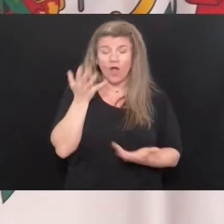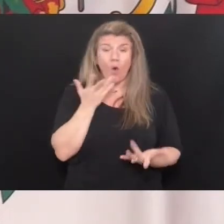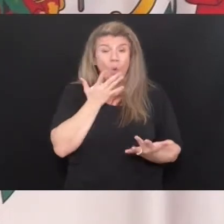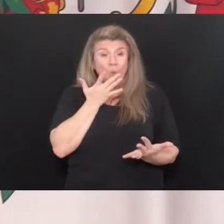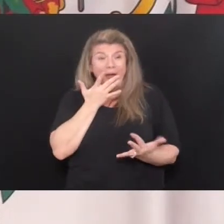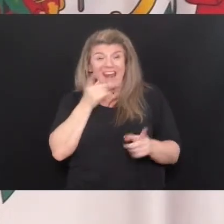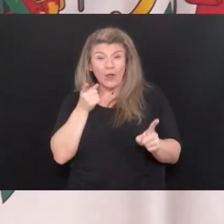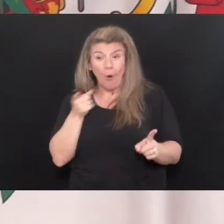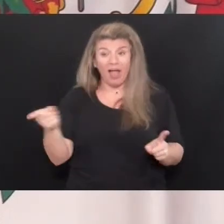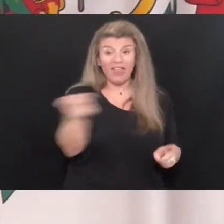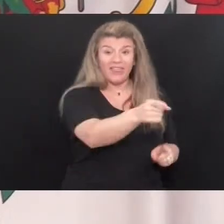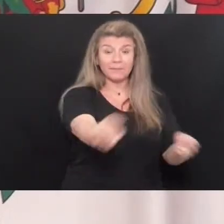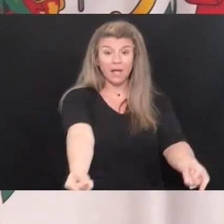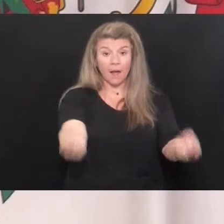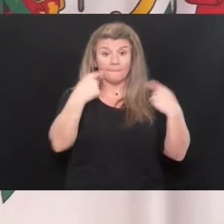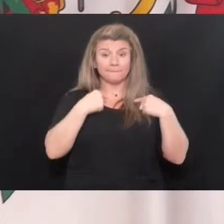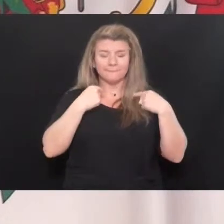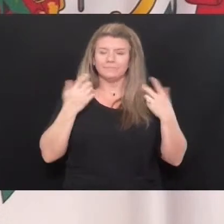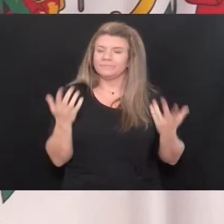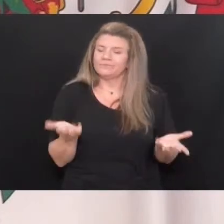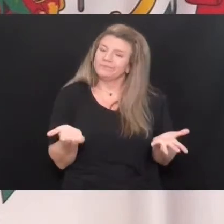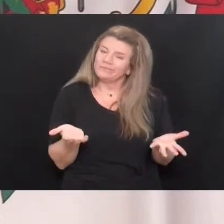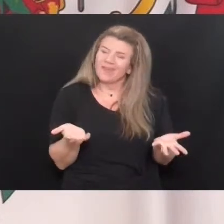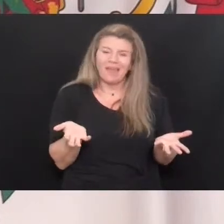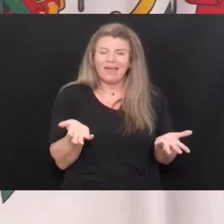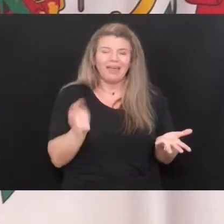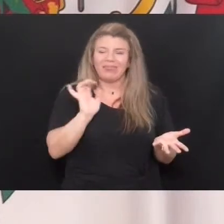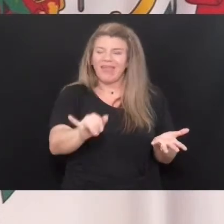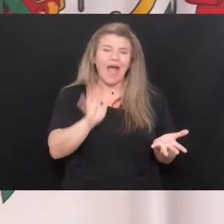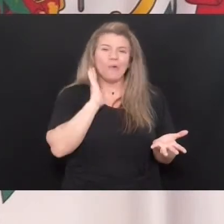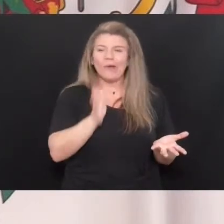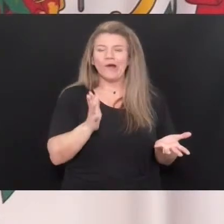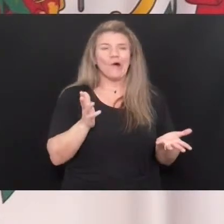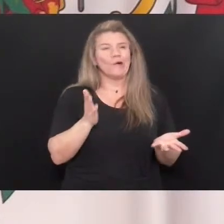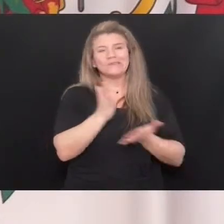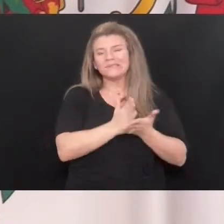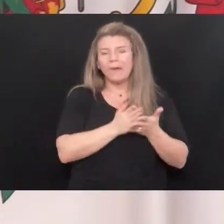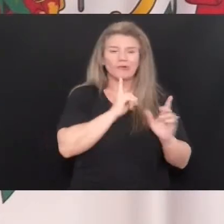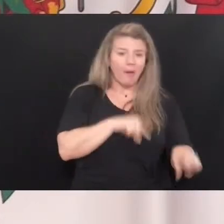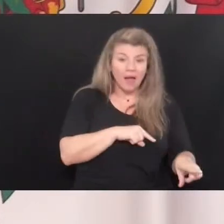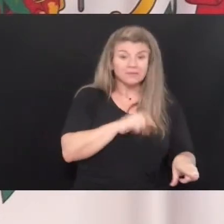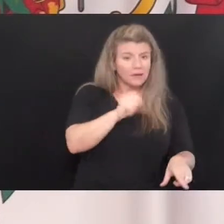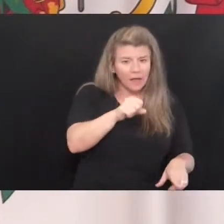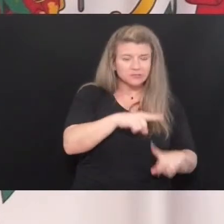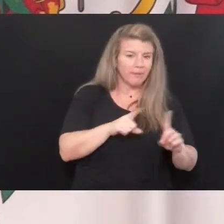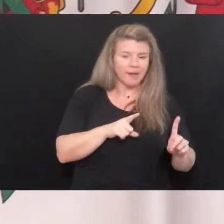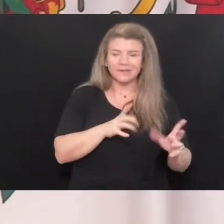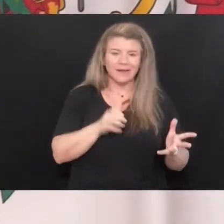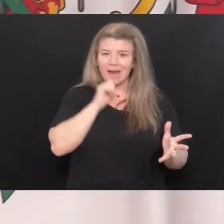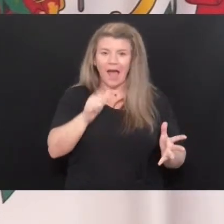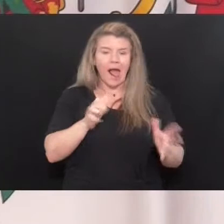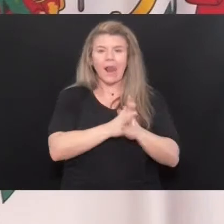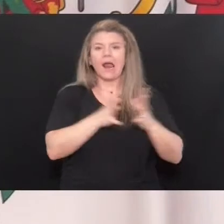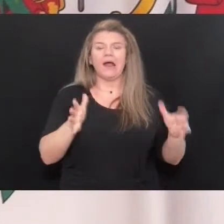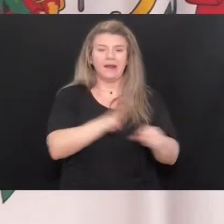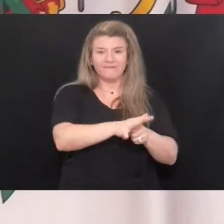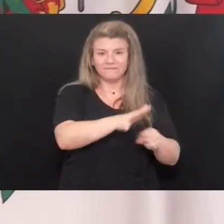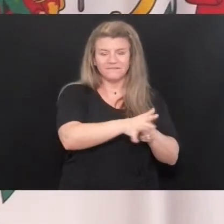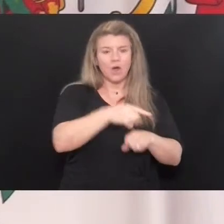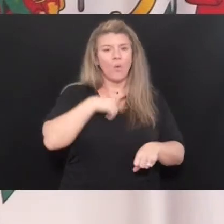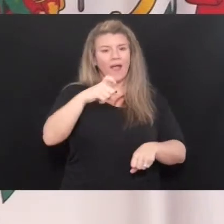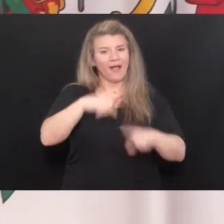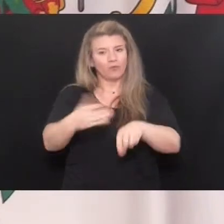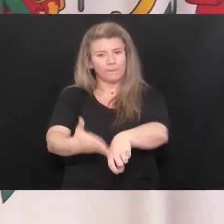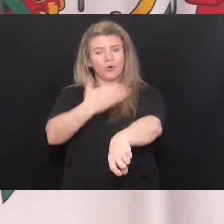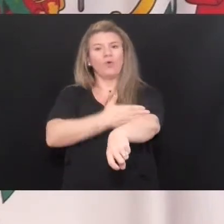to come to a clinic and everything, that, you know, that'll get, you know, some response, but we've got to recruit a whole